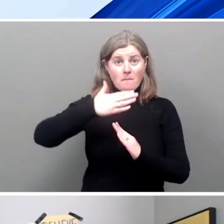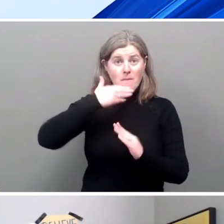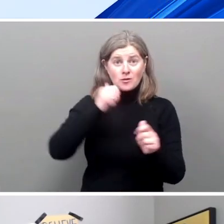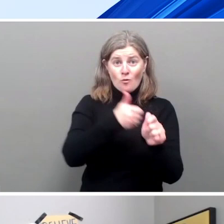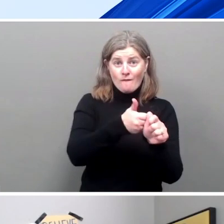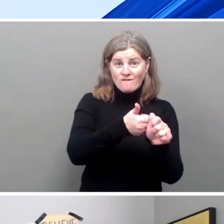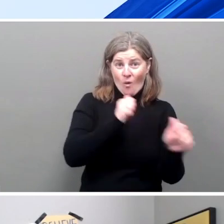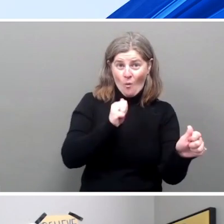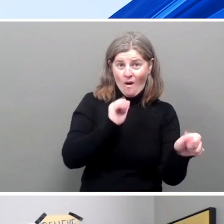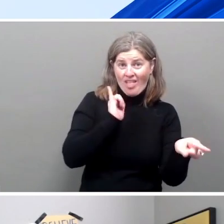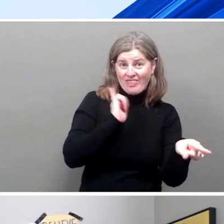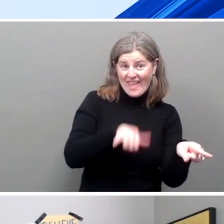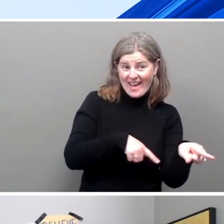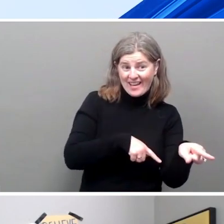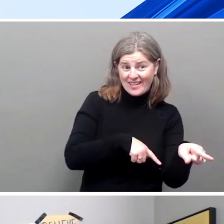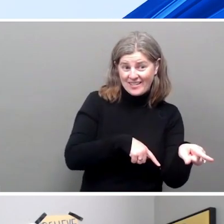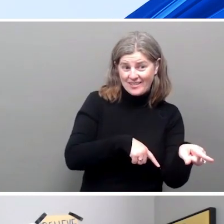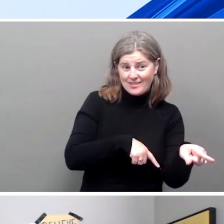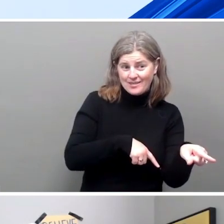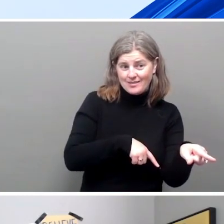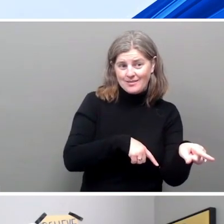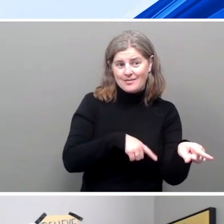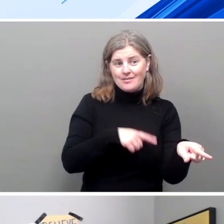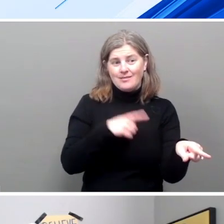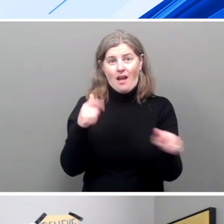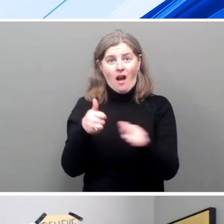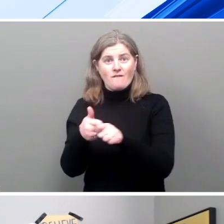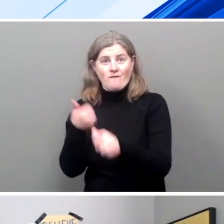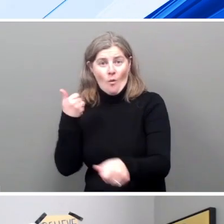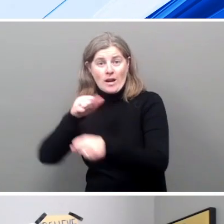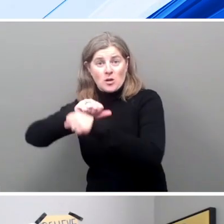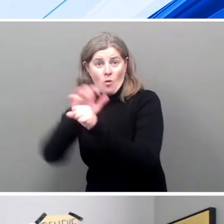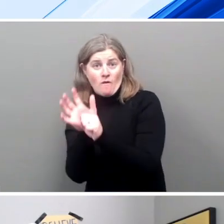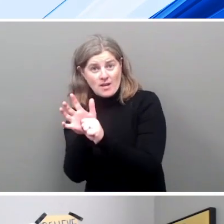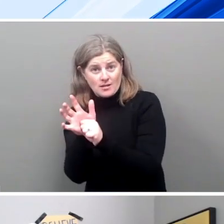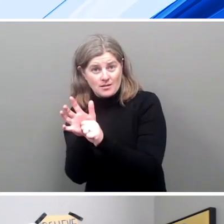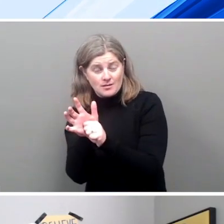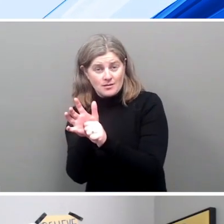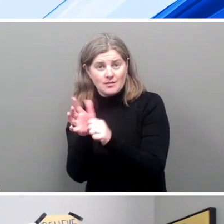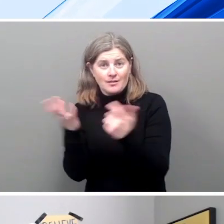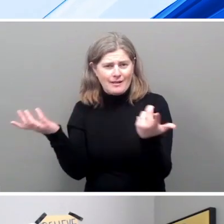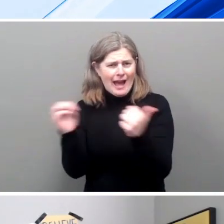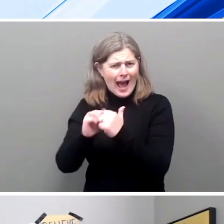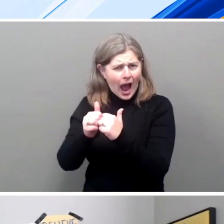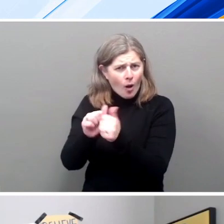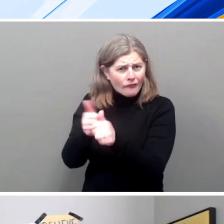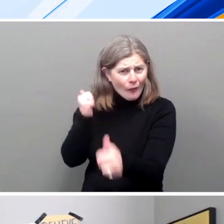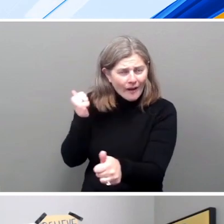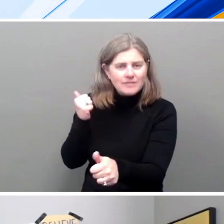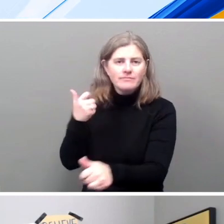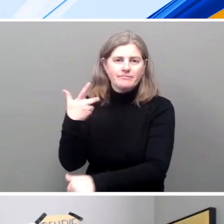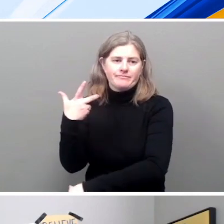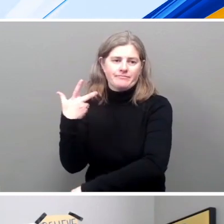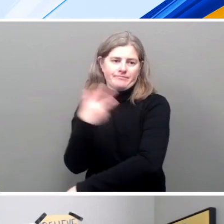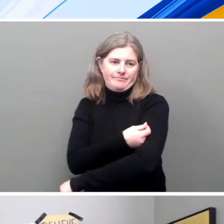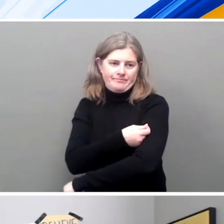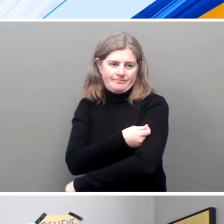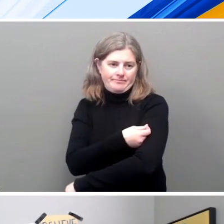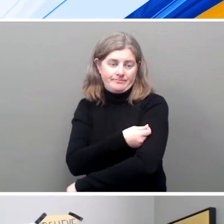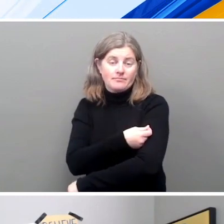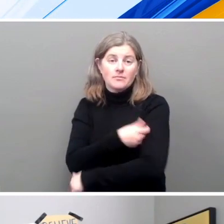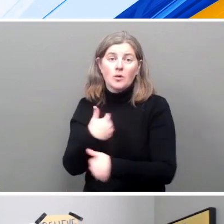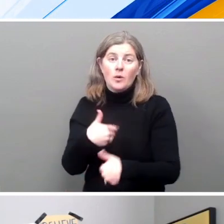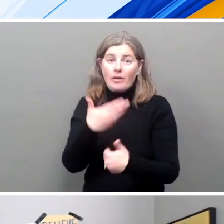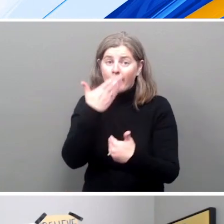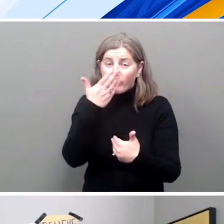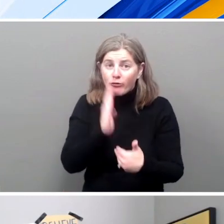avoid post-COVID conditions is to avoid COVID, which is by getting vaccinated. And thank goodness,